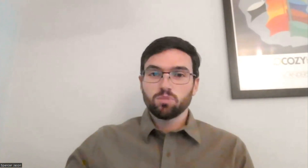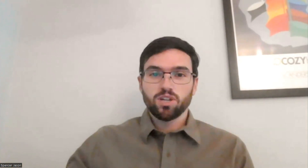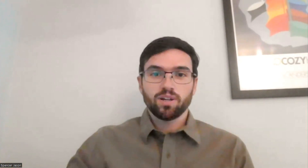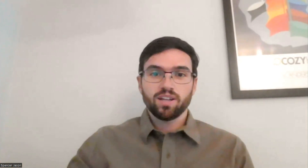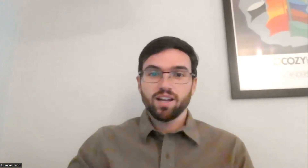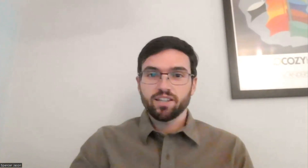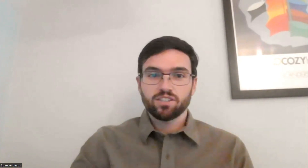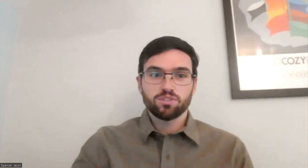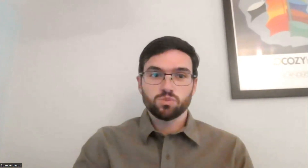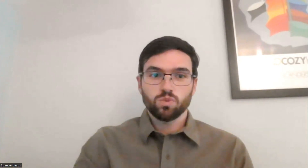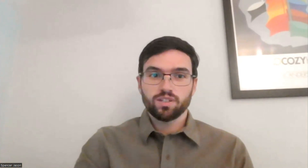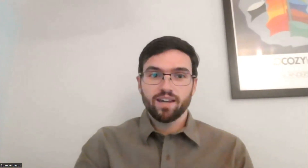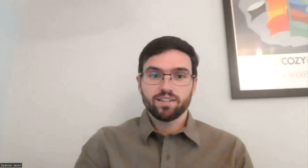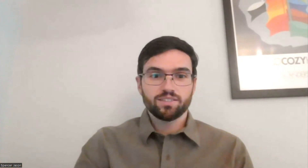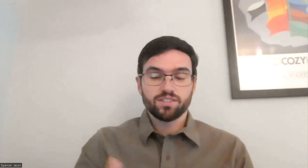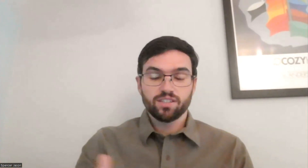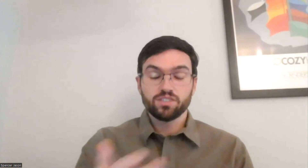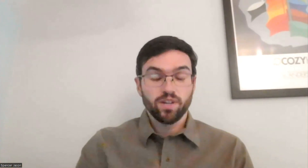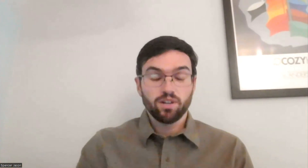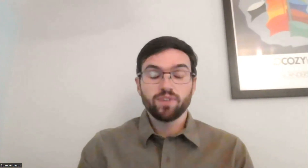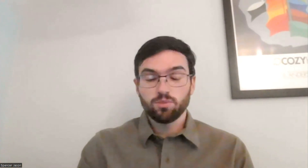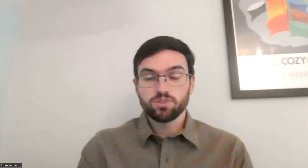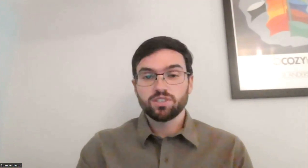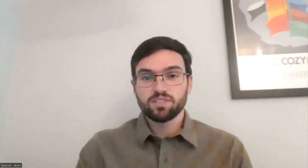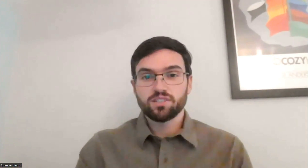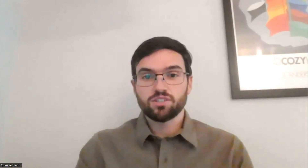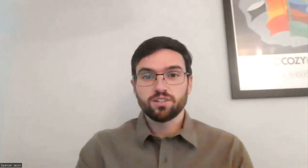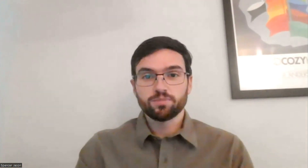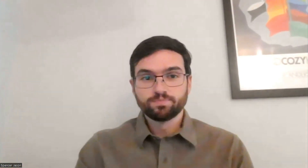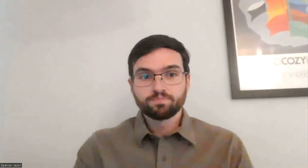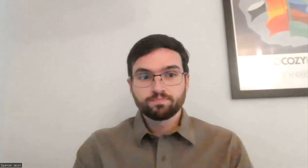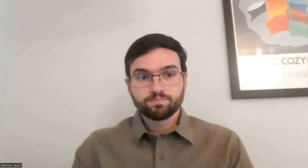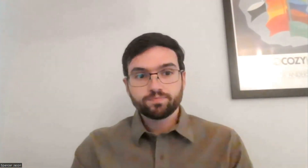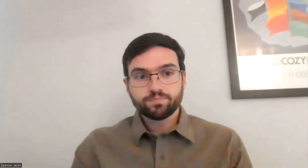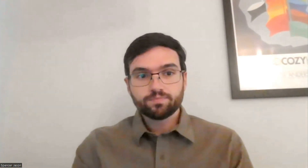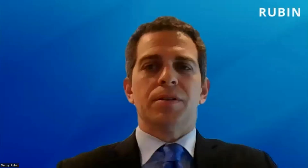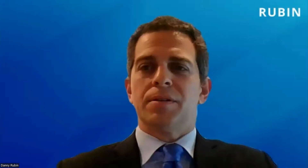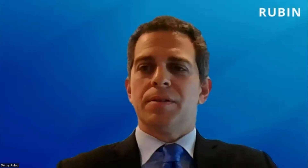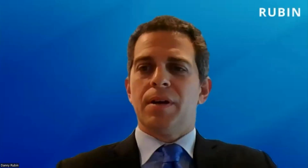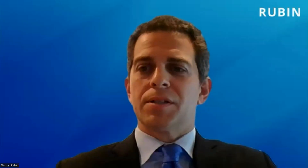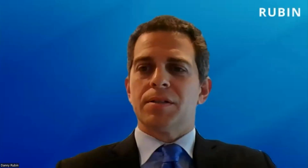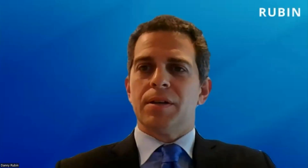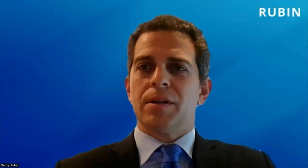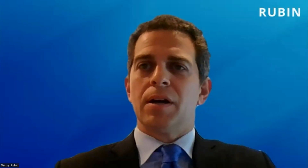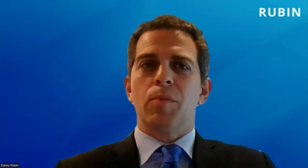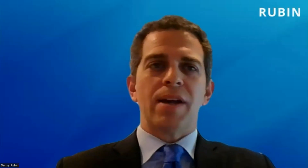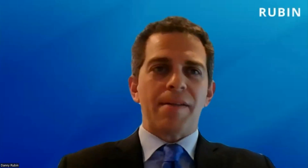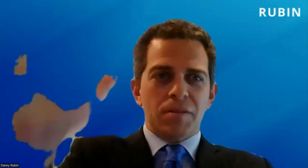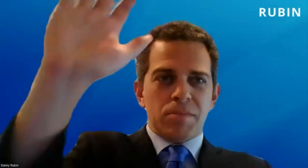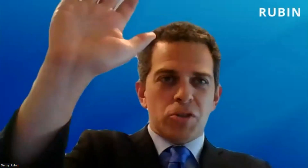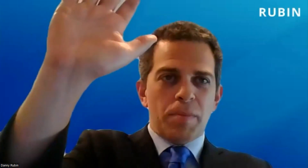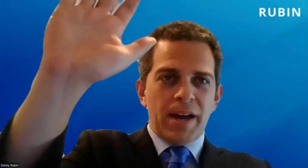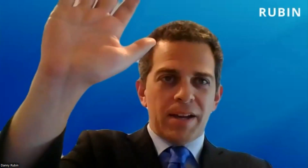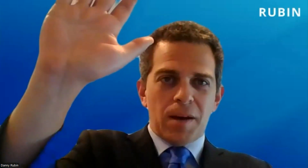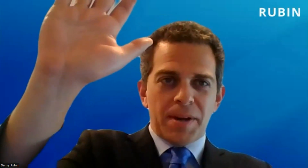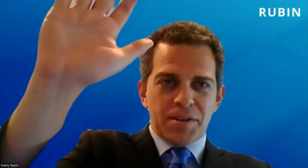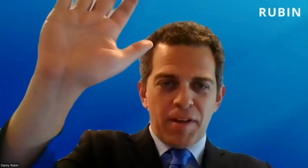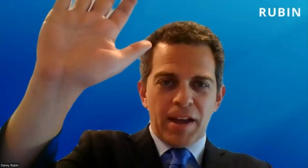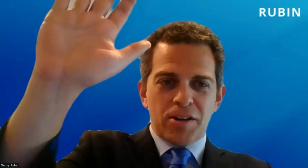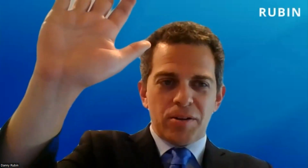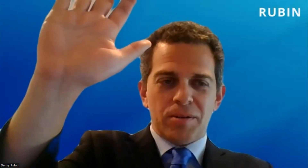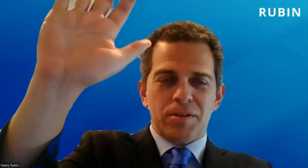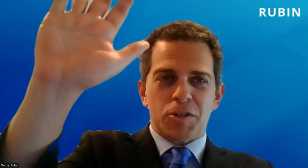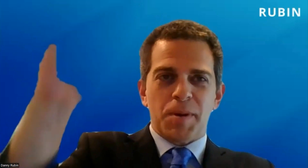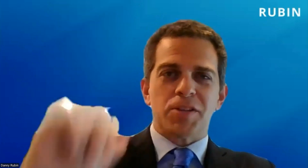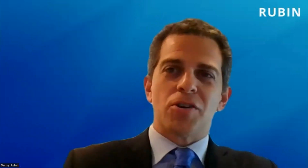being able to pick up on context clues and whatnot is a very valuable skill as an engineer. Excellent. Excellent. Can we have some Zoom hands up